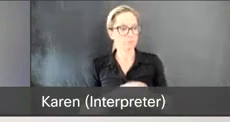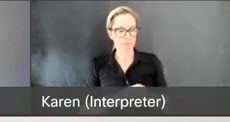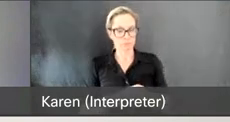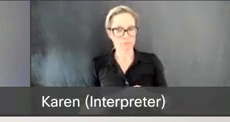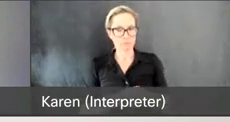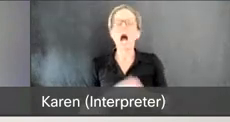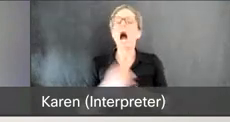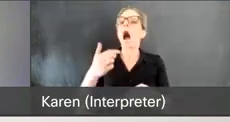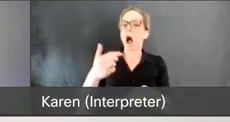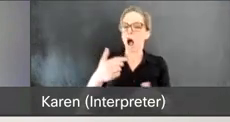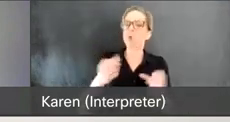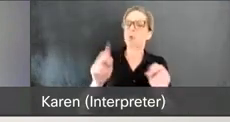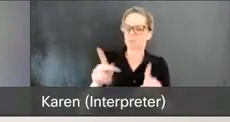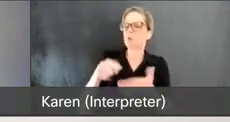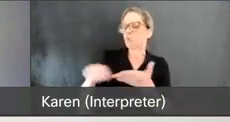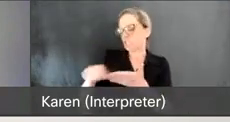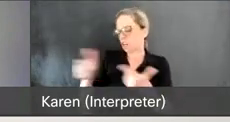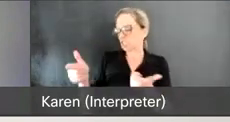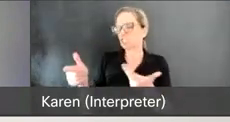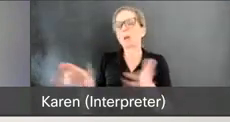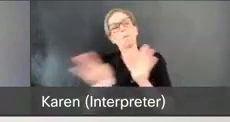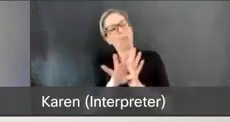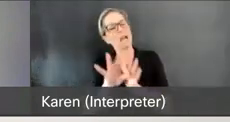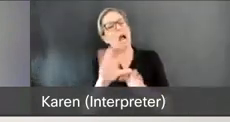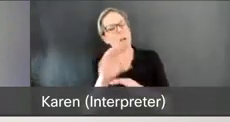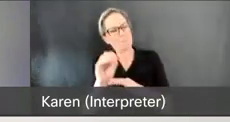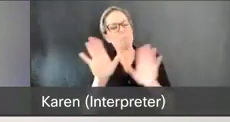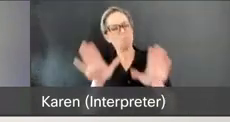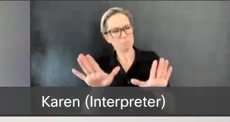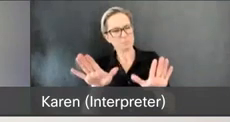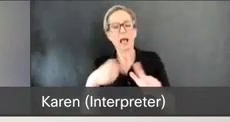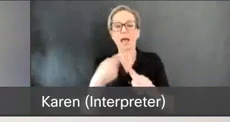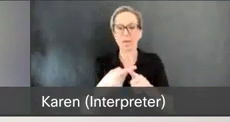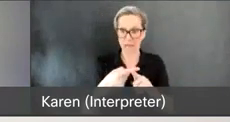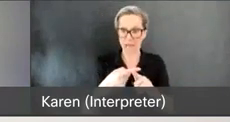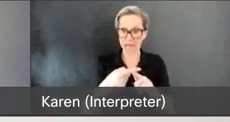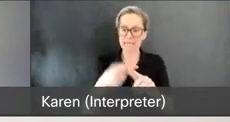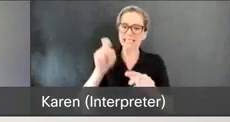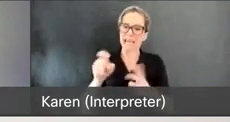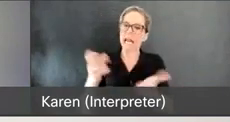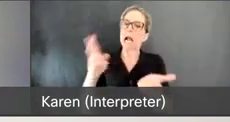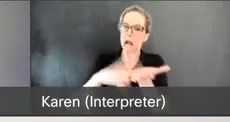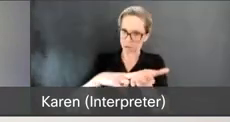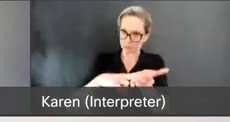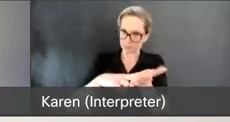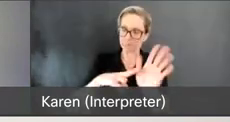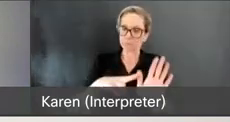Construction. I'm pretty confident. Let's get a contract. The contract should be written, and I can't